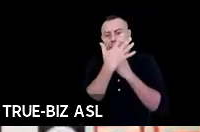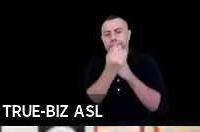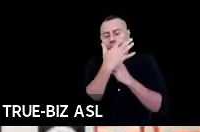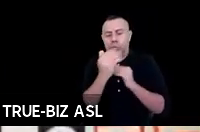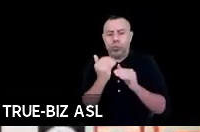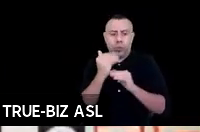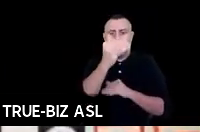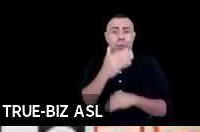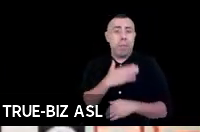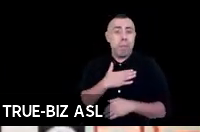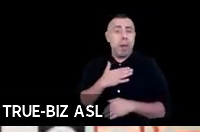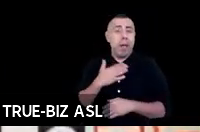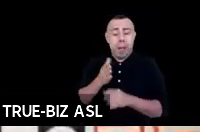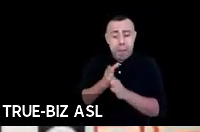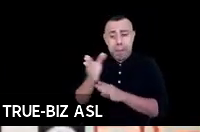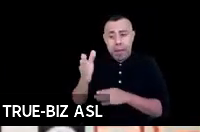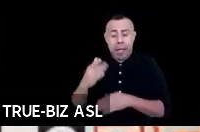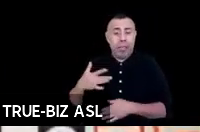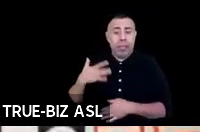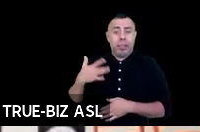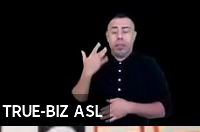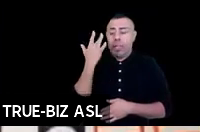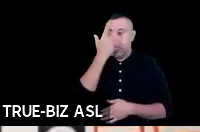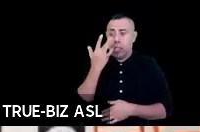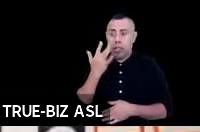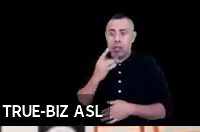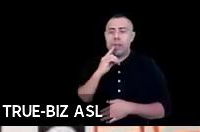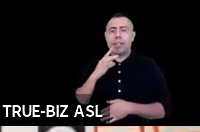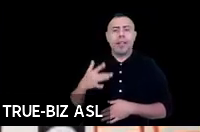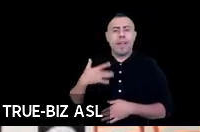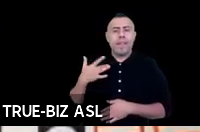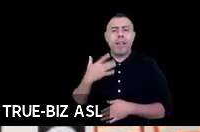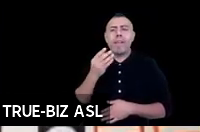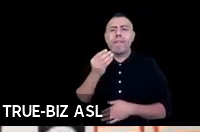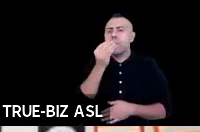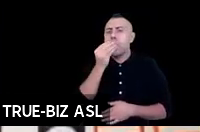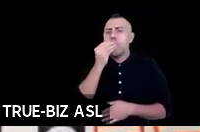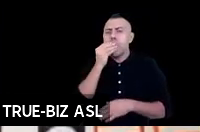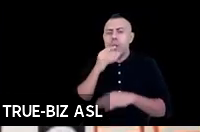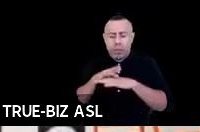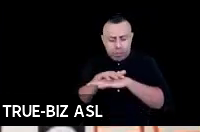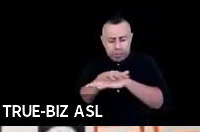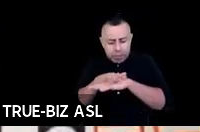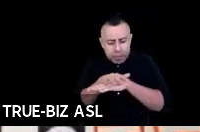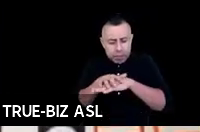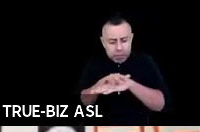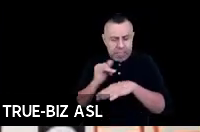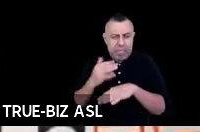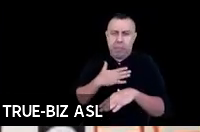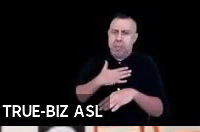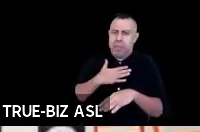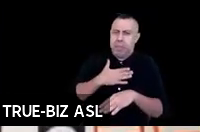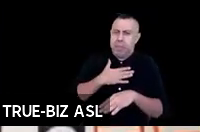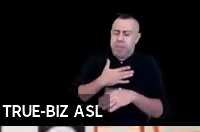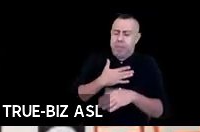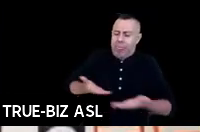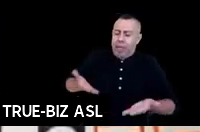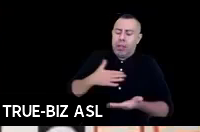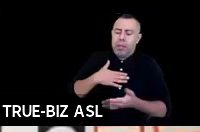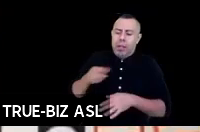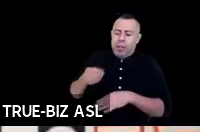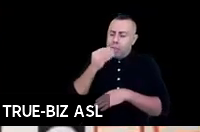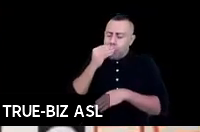textures and things like that of food is my thing. So this particular play, like, I just took it